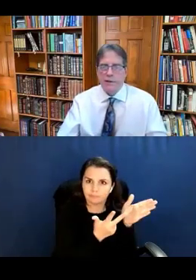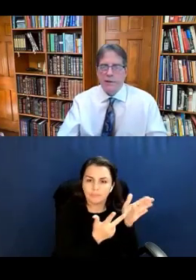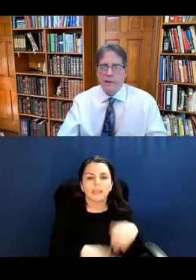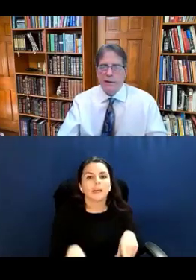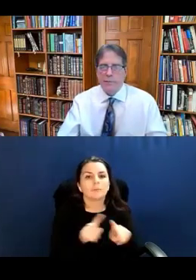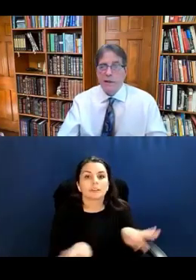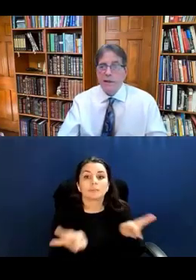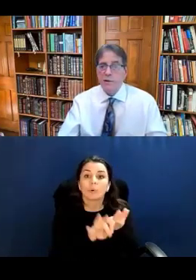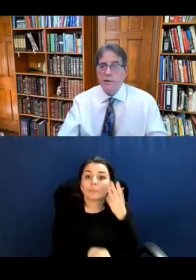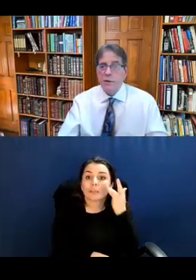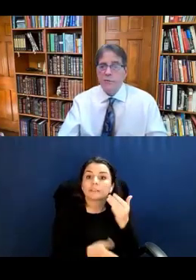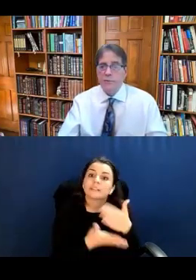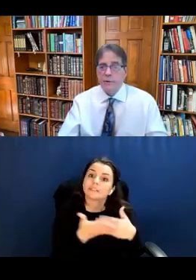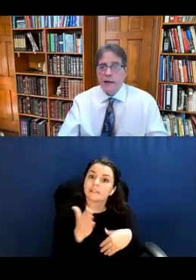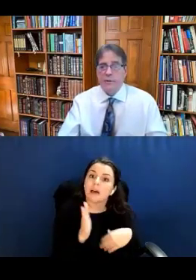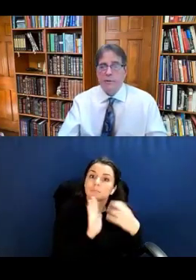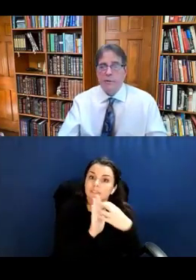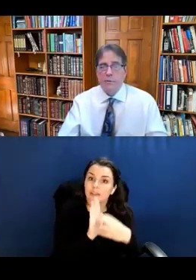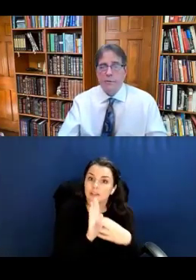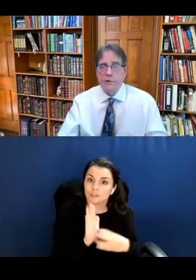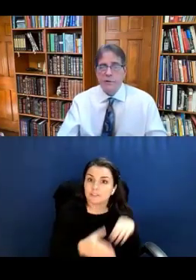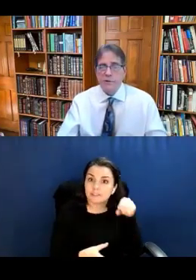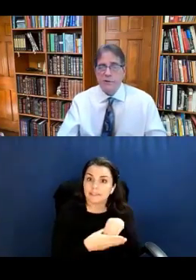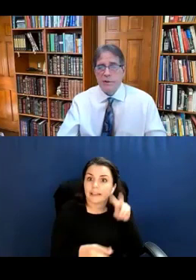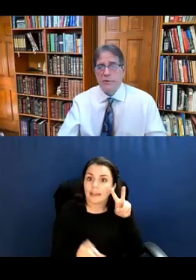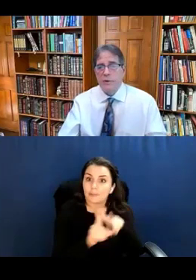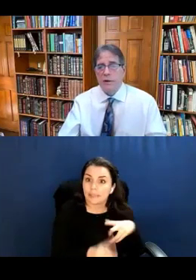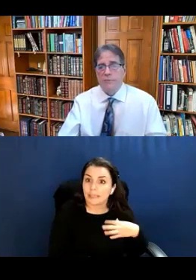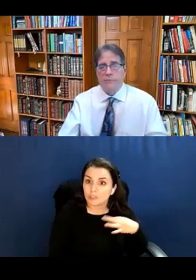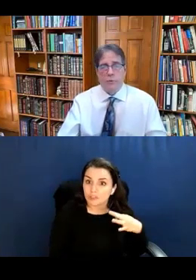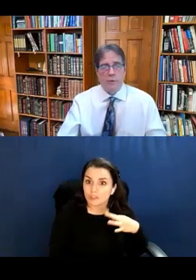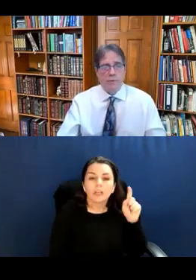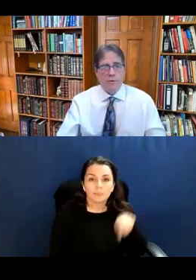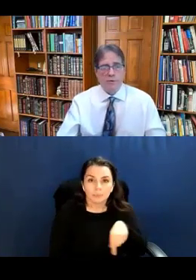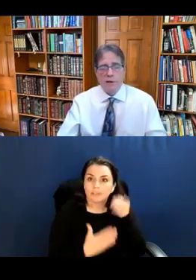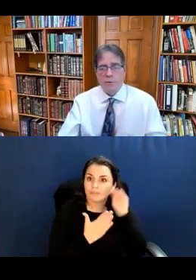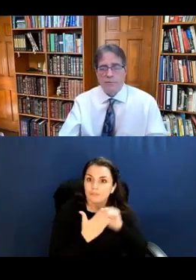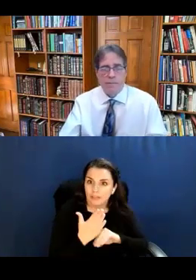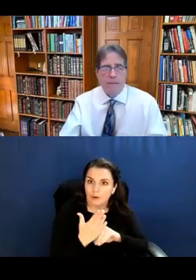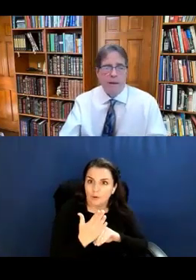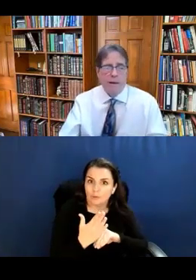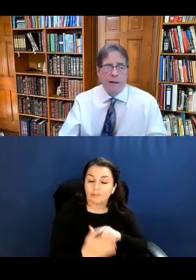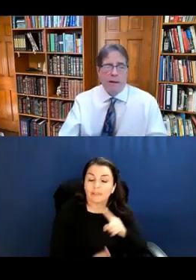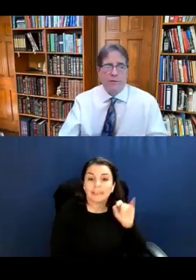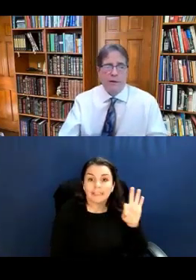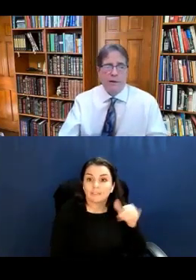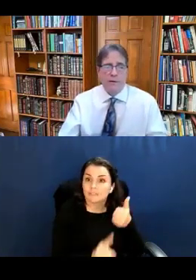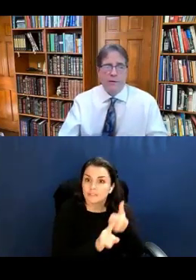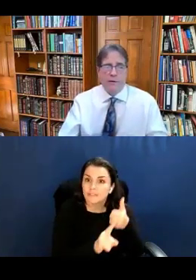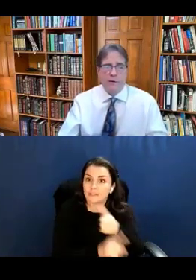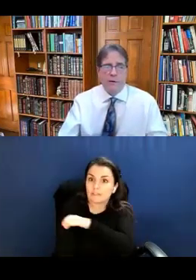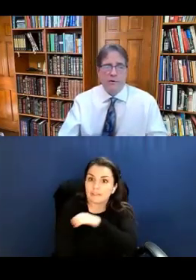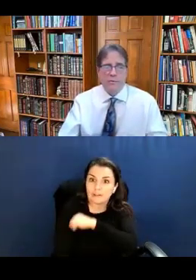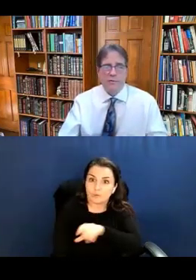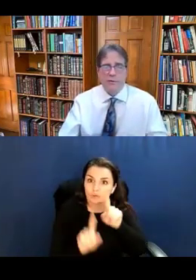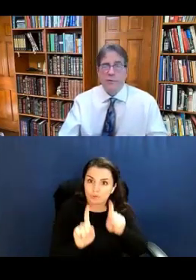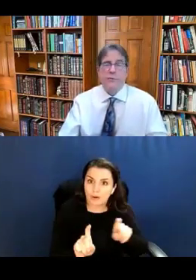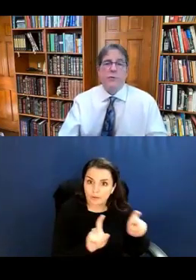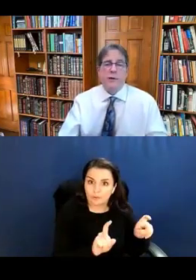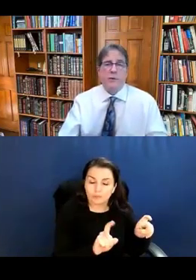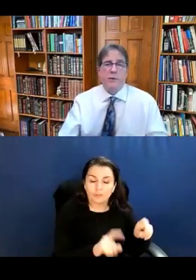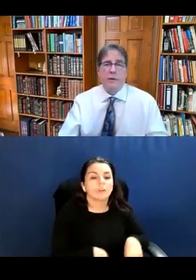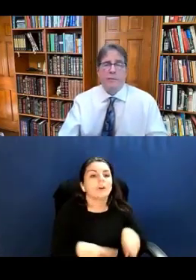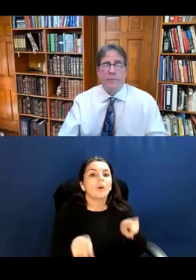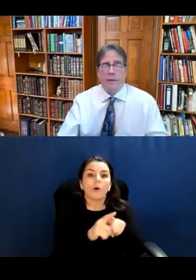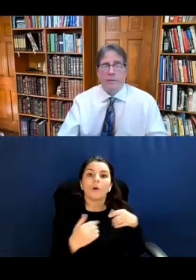sections in the application you have to fill out, the human subjects clinical trial form, for example. And then there are specific